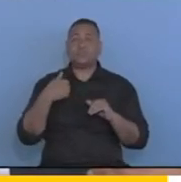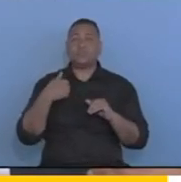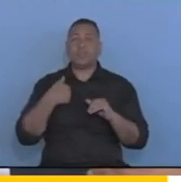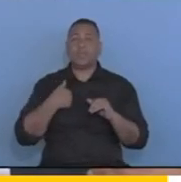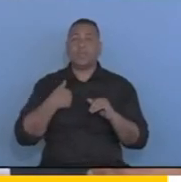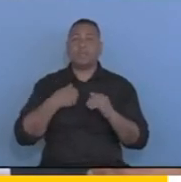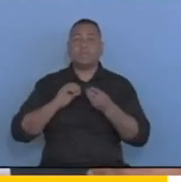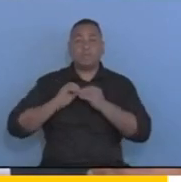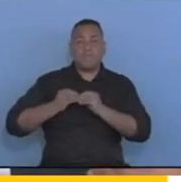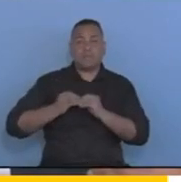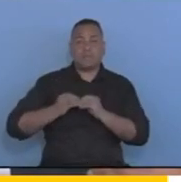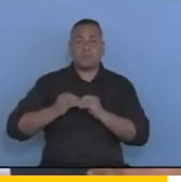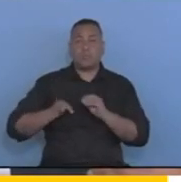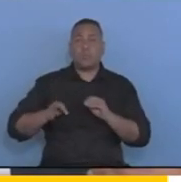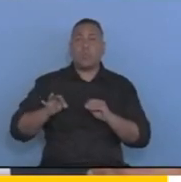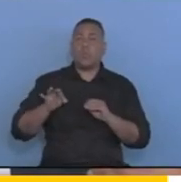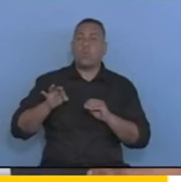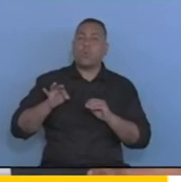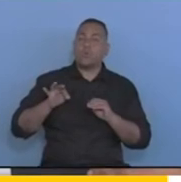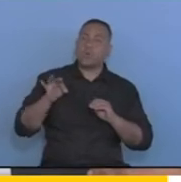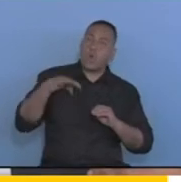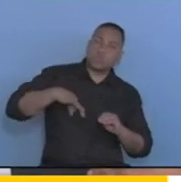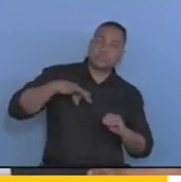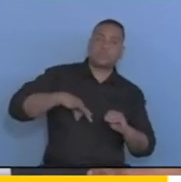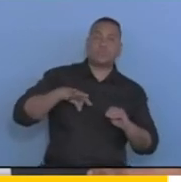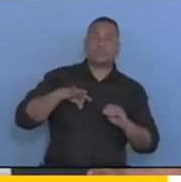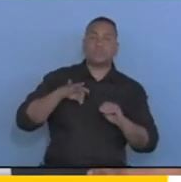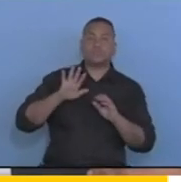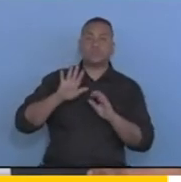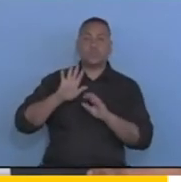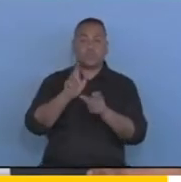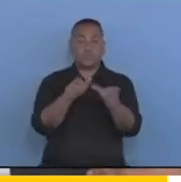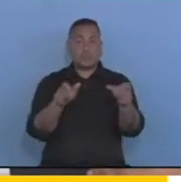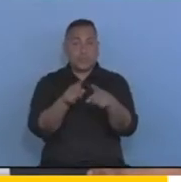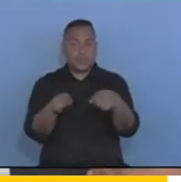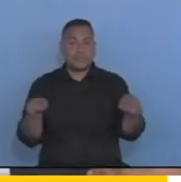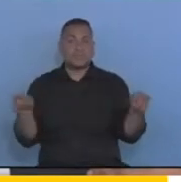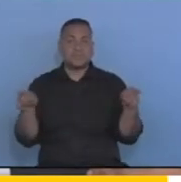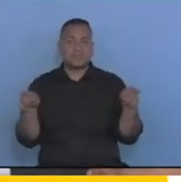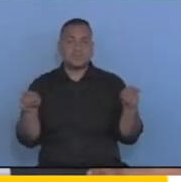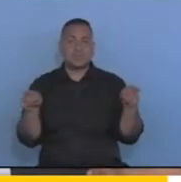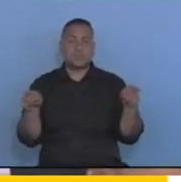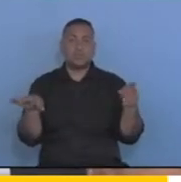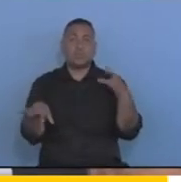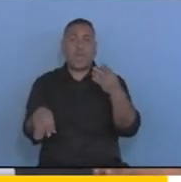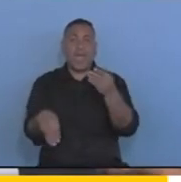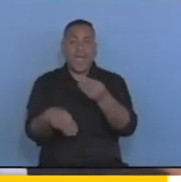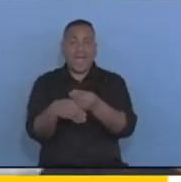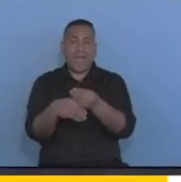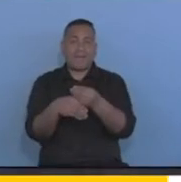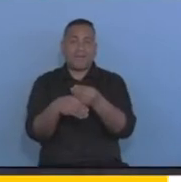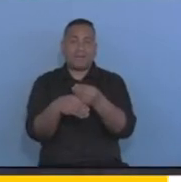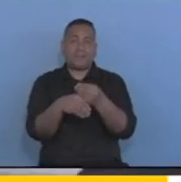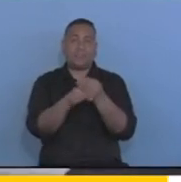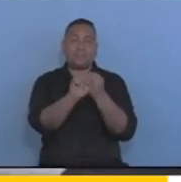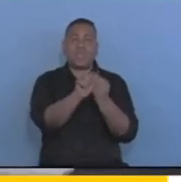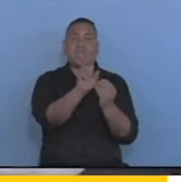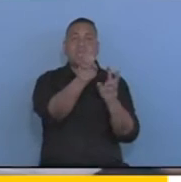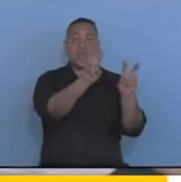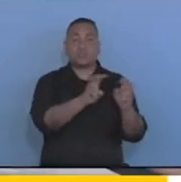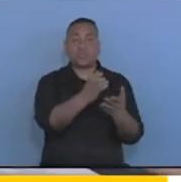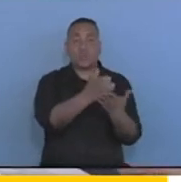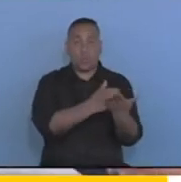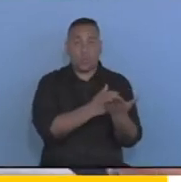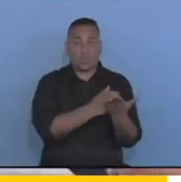learners. We are offering the solar PV course as an add-on to our electrical course at the moment. Oh, wow. So if they're in the same workshop where we are now,